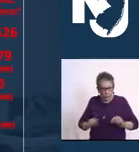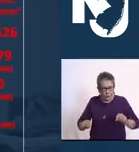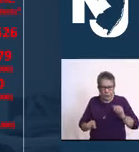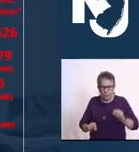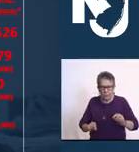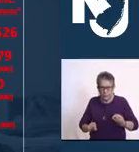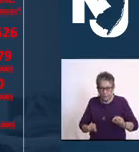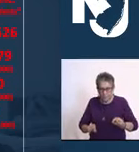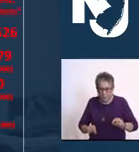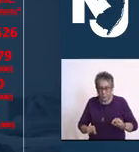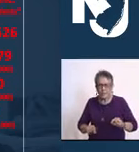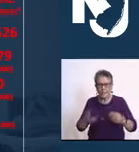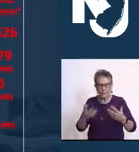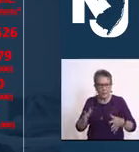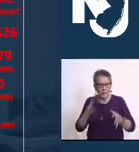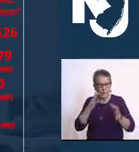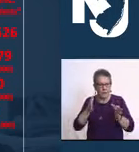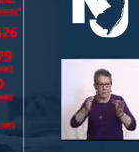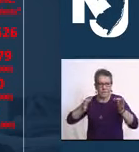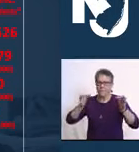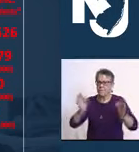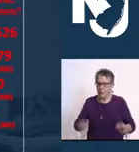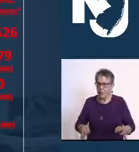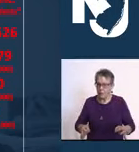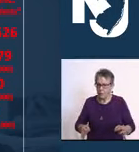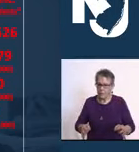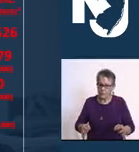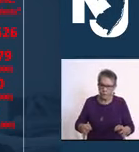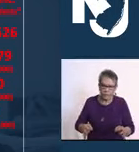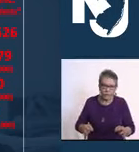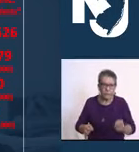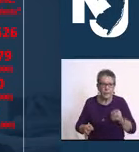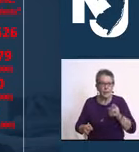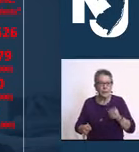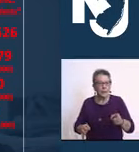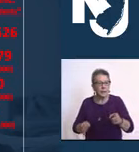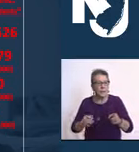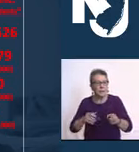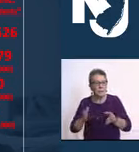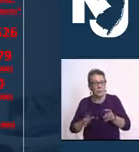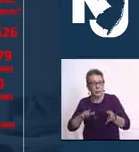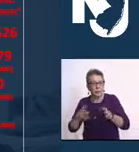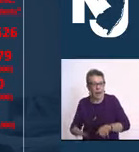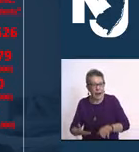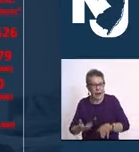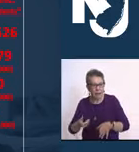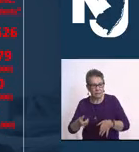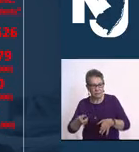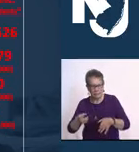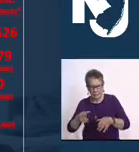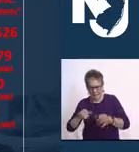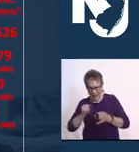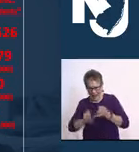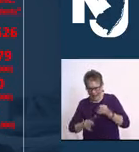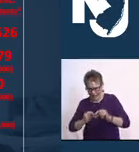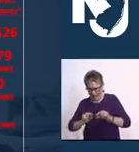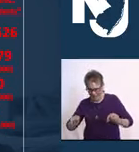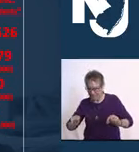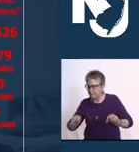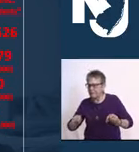to confirm within that particular category. But just take deaths. If you have your primary course, it's 10 persons